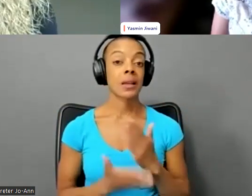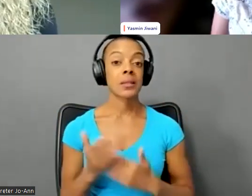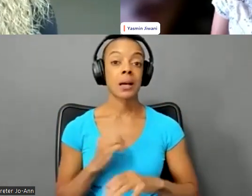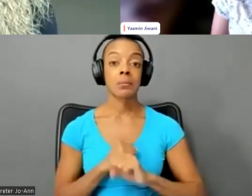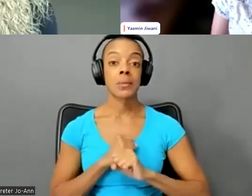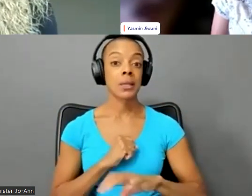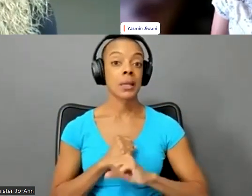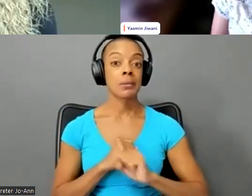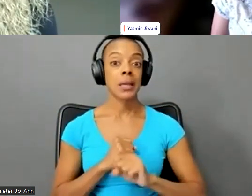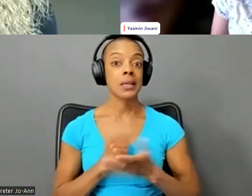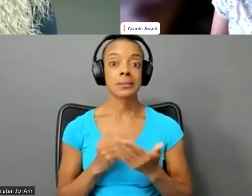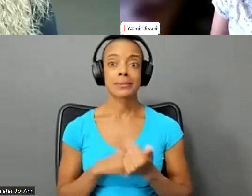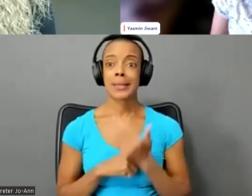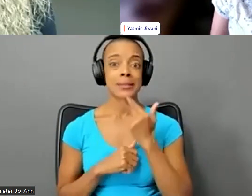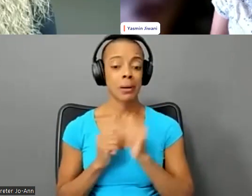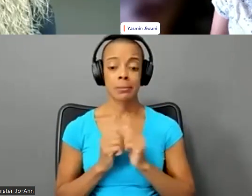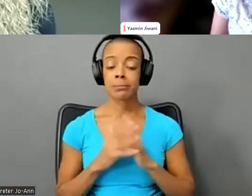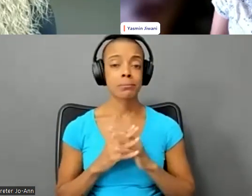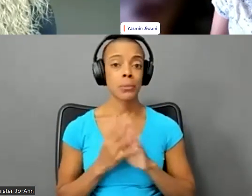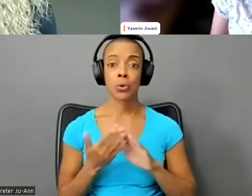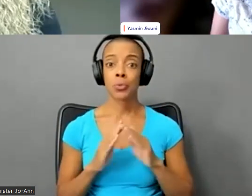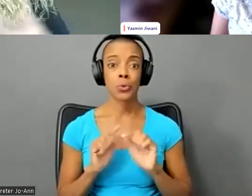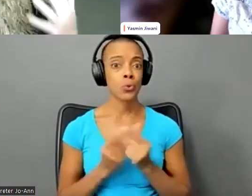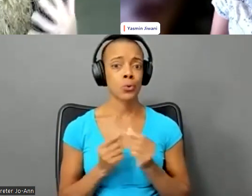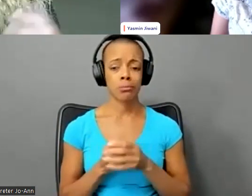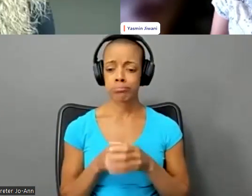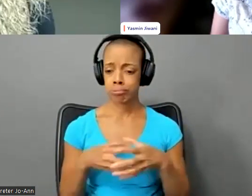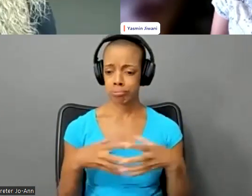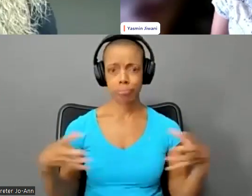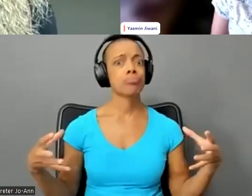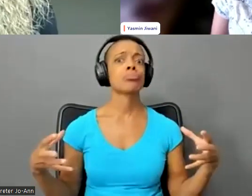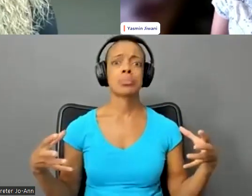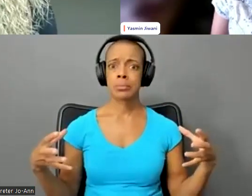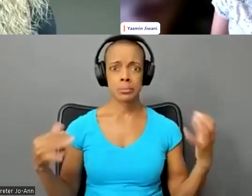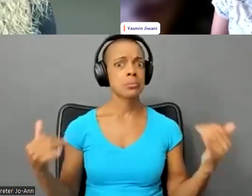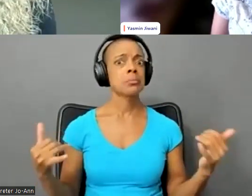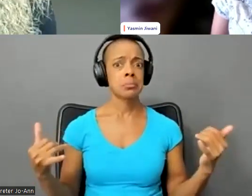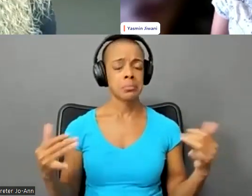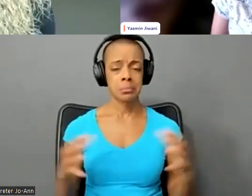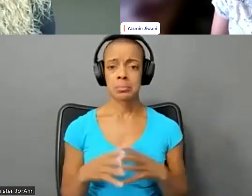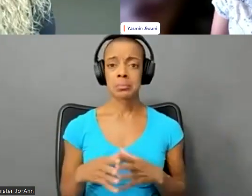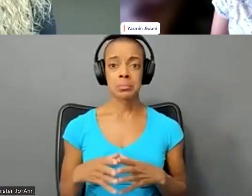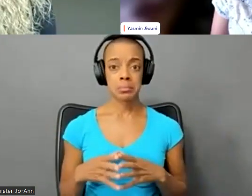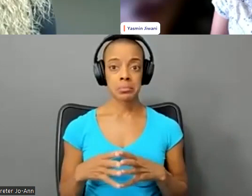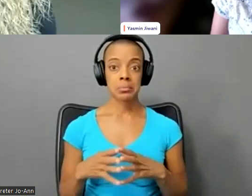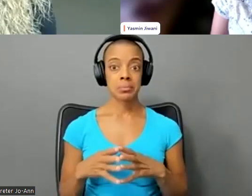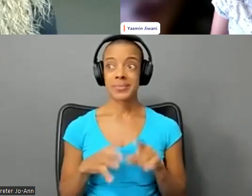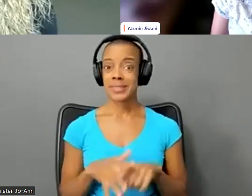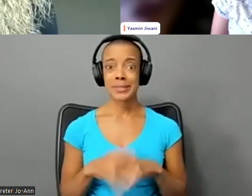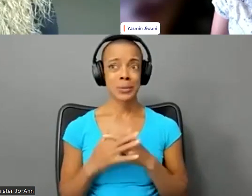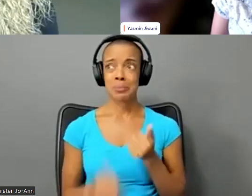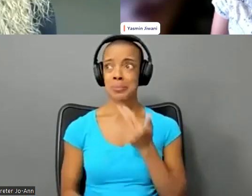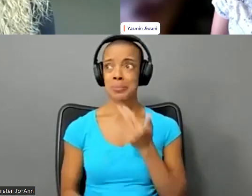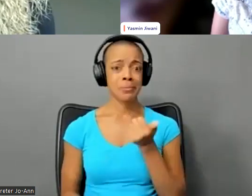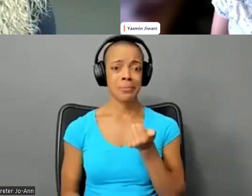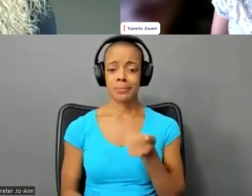grassroots community groups have started become, like, you know, Yasmin and Shari posted these massive campaigns that grow and grow and grow, really started with a few women for the